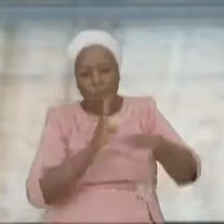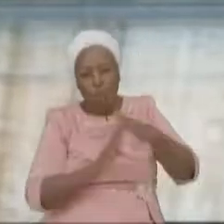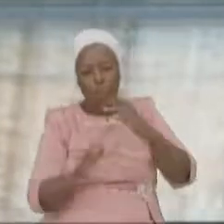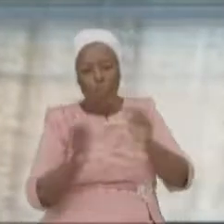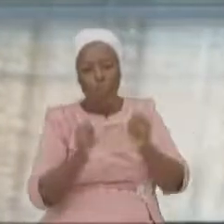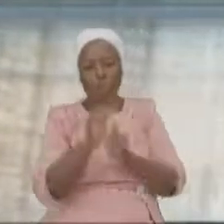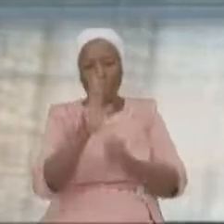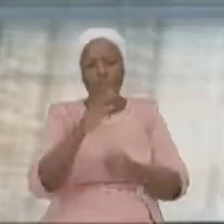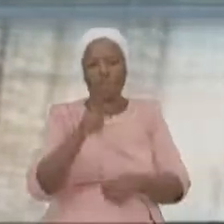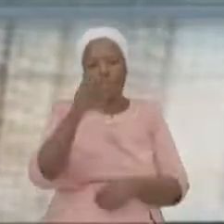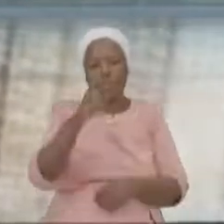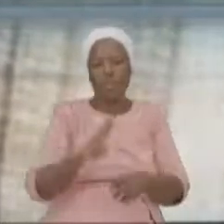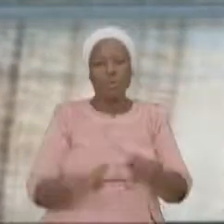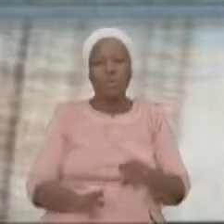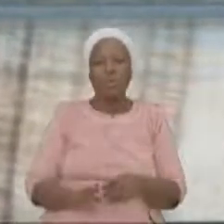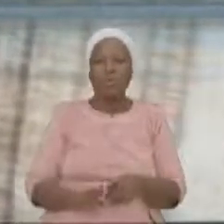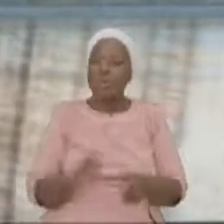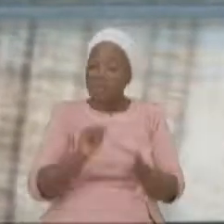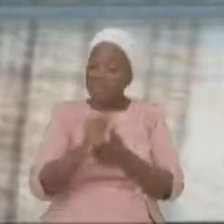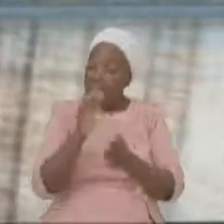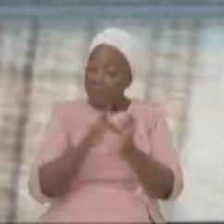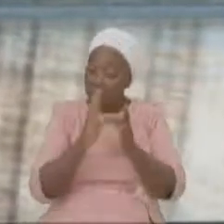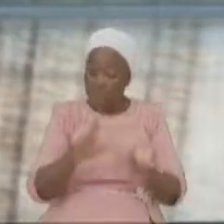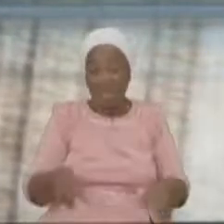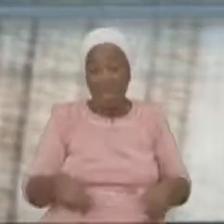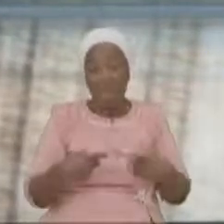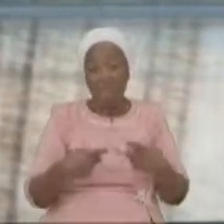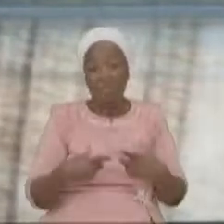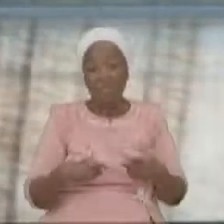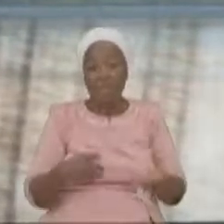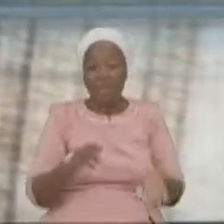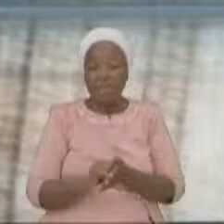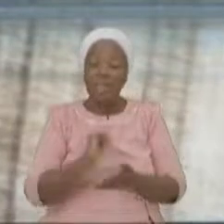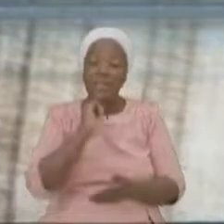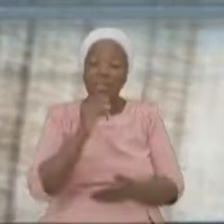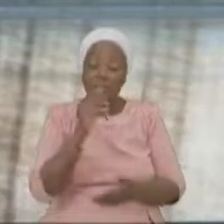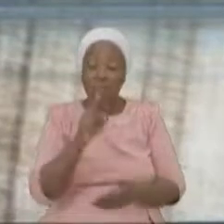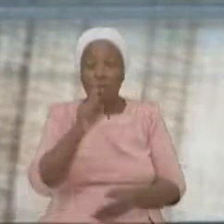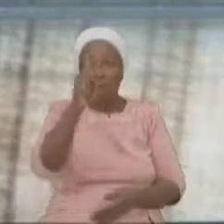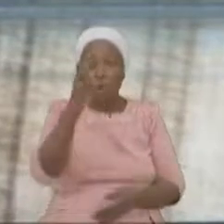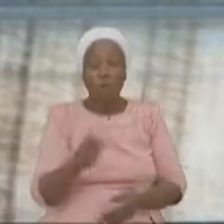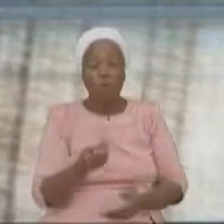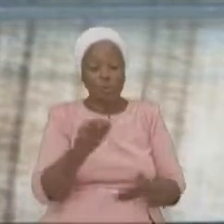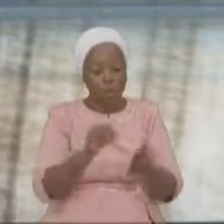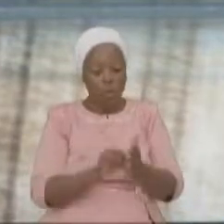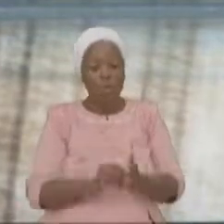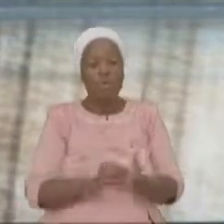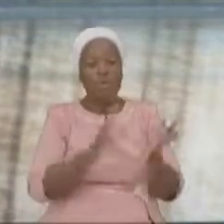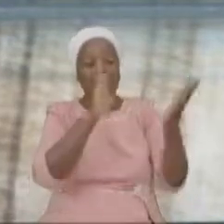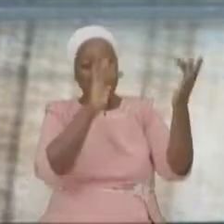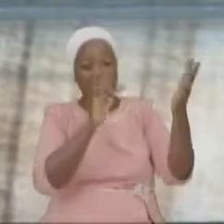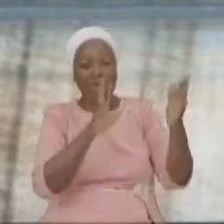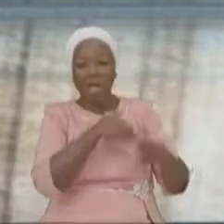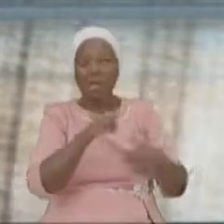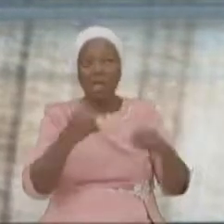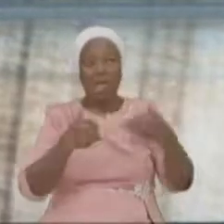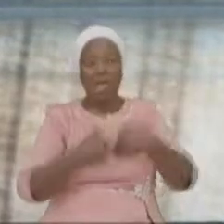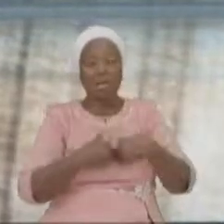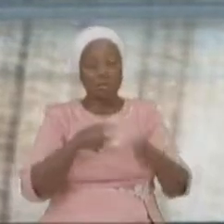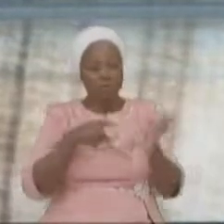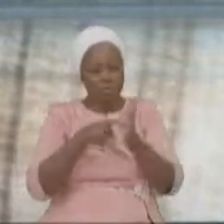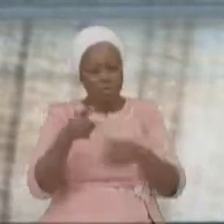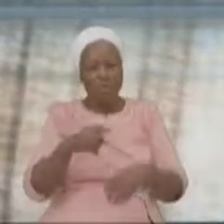the Christian life. That's God's own expectation. And he has shown you,